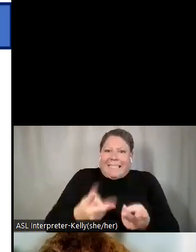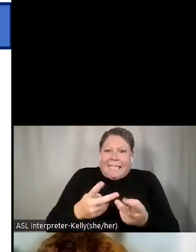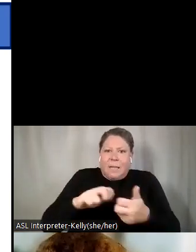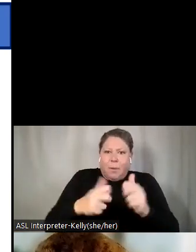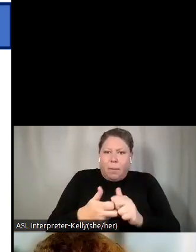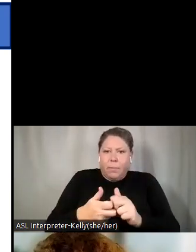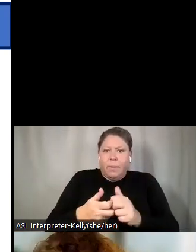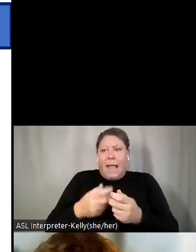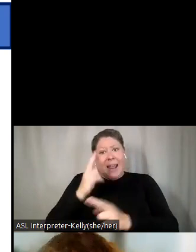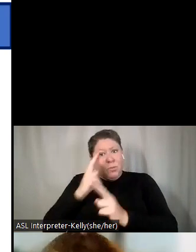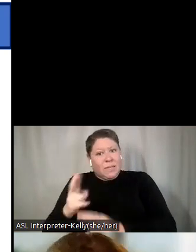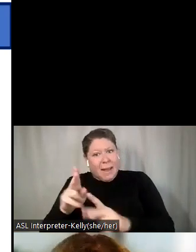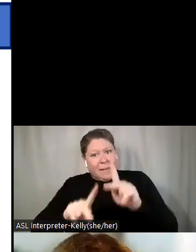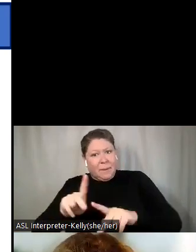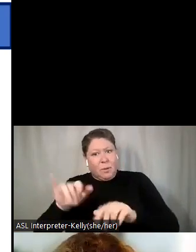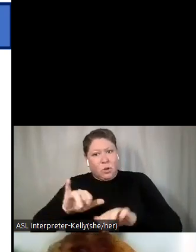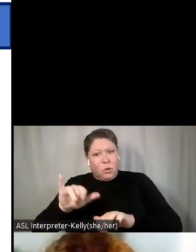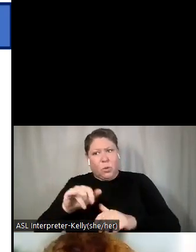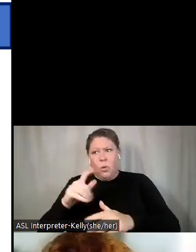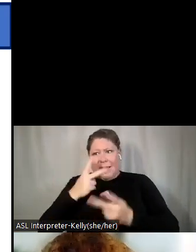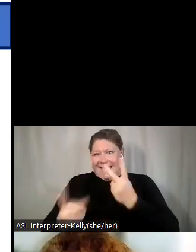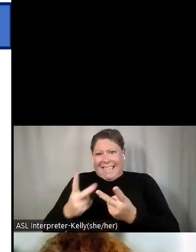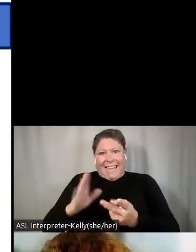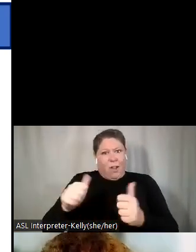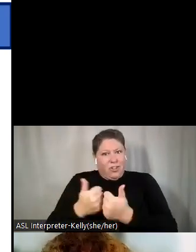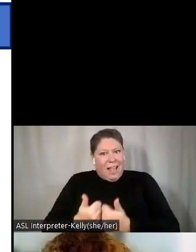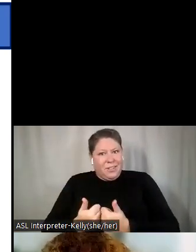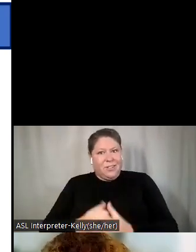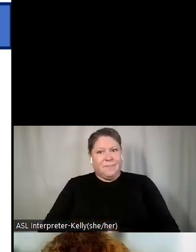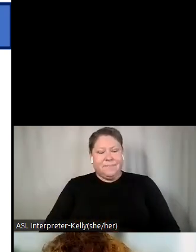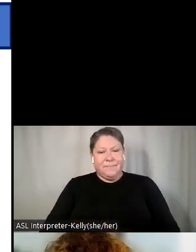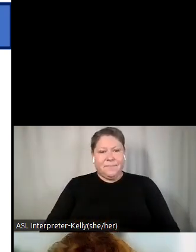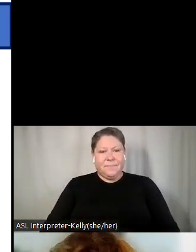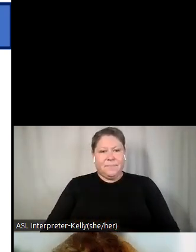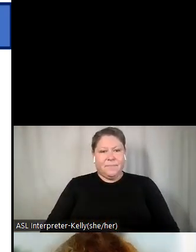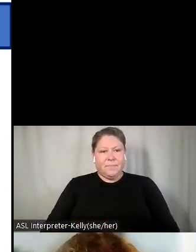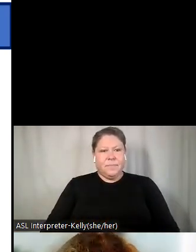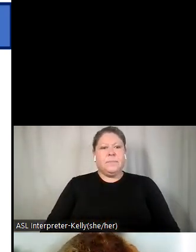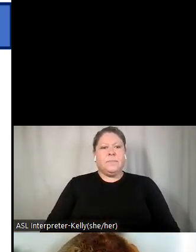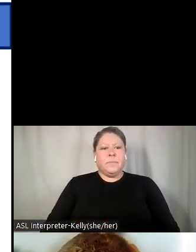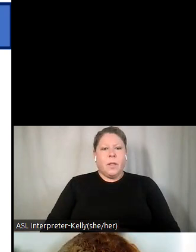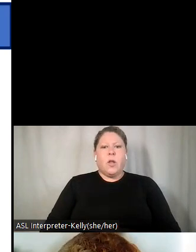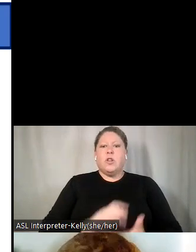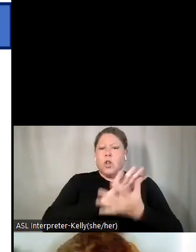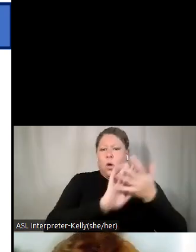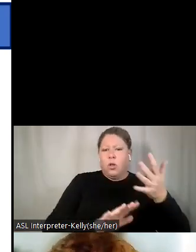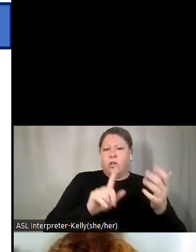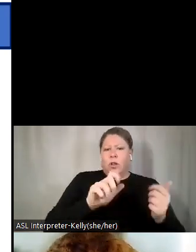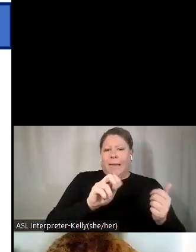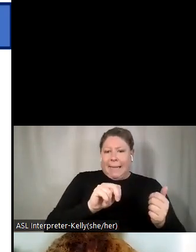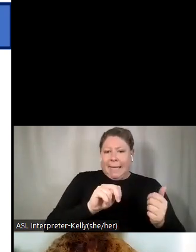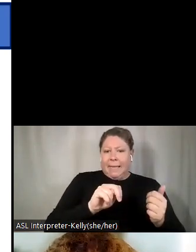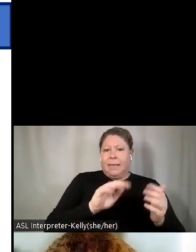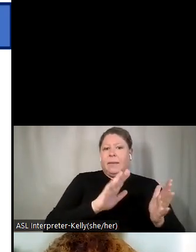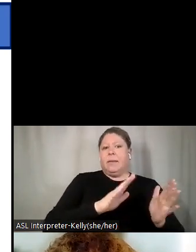doing all day long. So those are some of the key lean principles that we work with at CDPH. And with that, I will hand it back